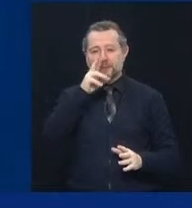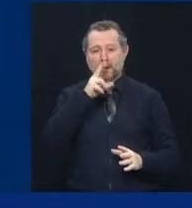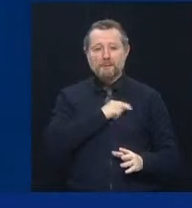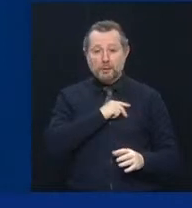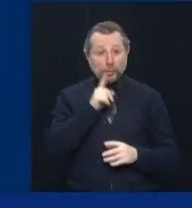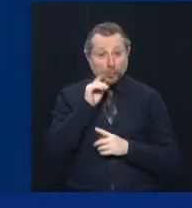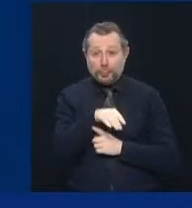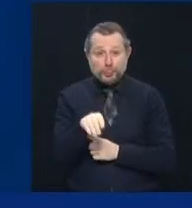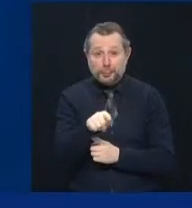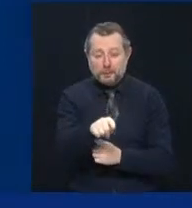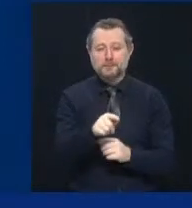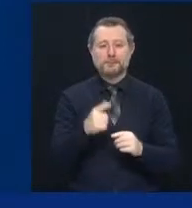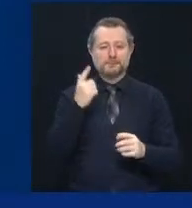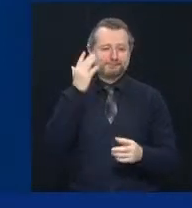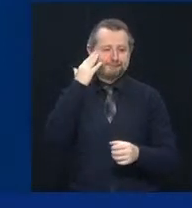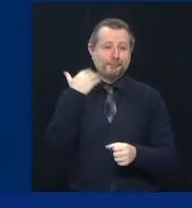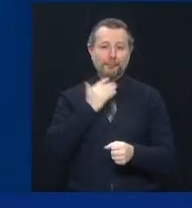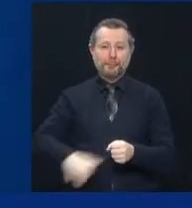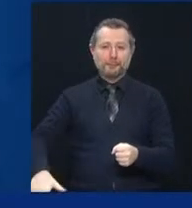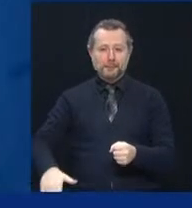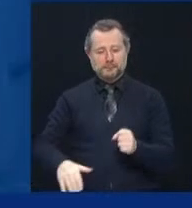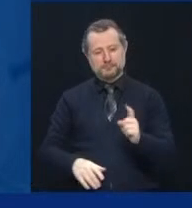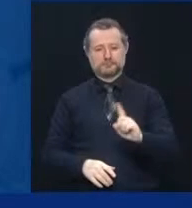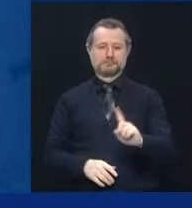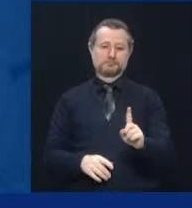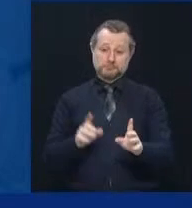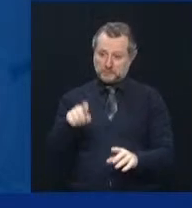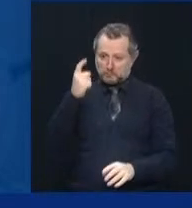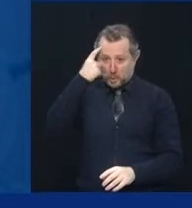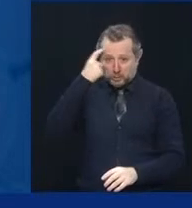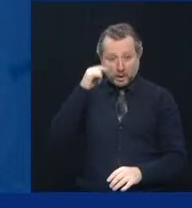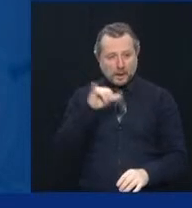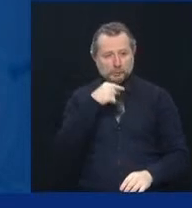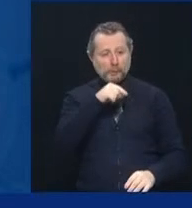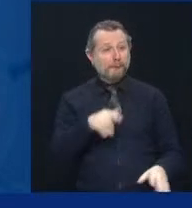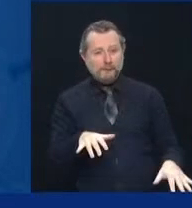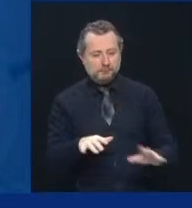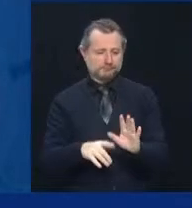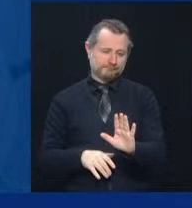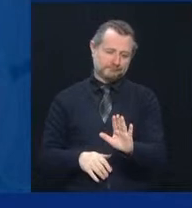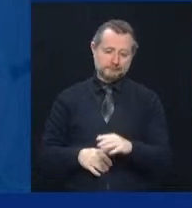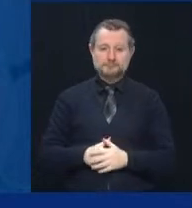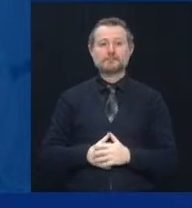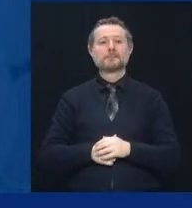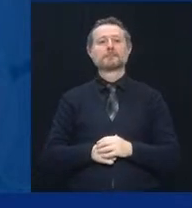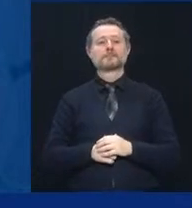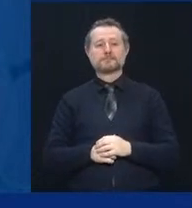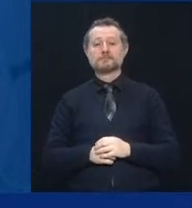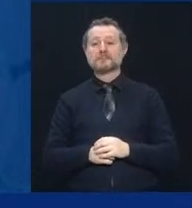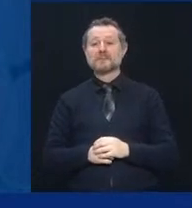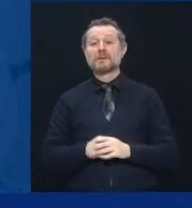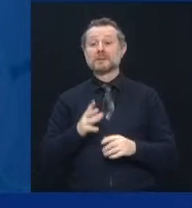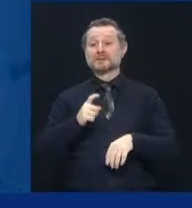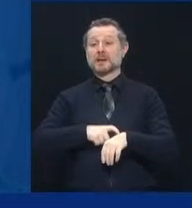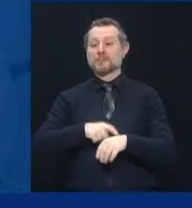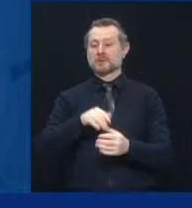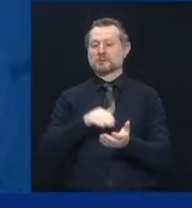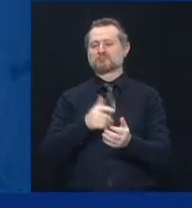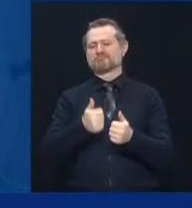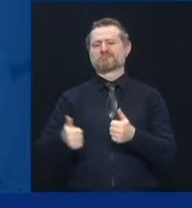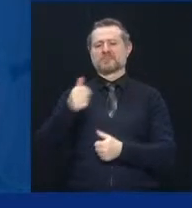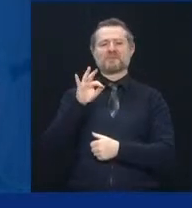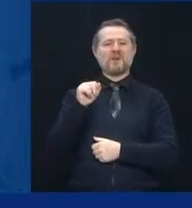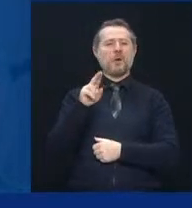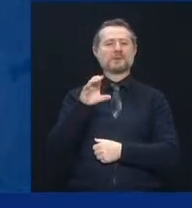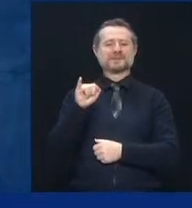turkey. Be smart about it. At that time, Dr. Fauci said there could be a surge